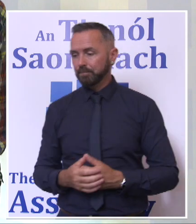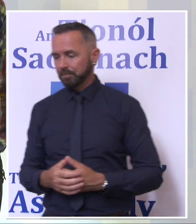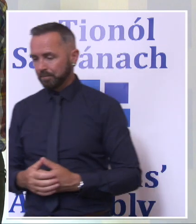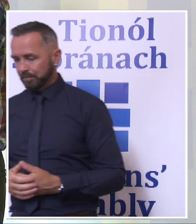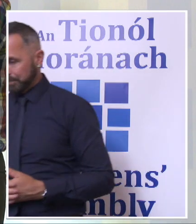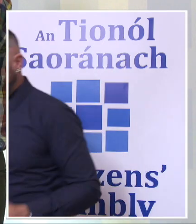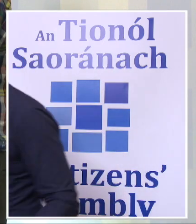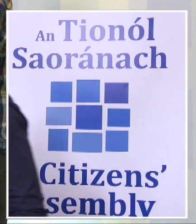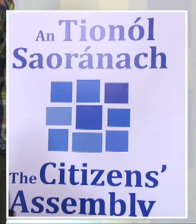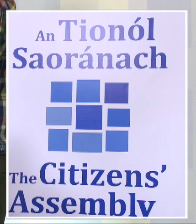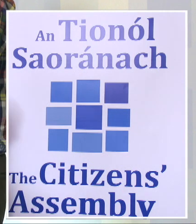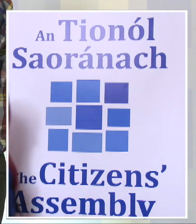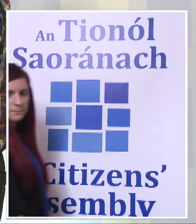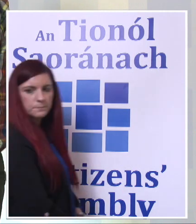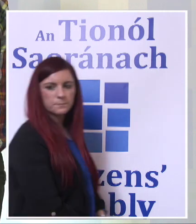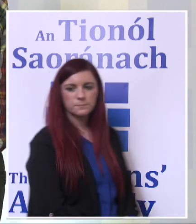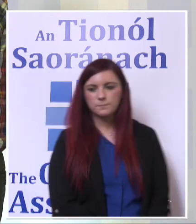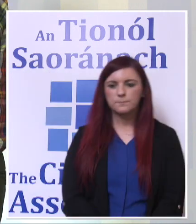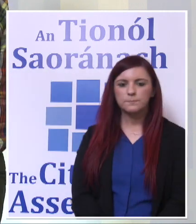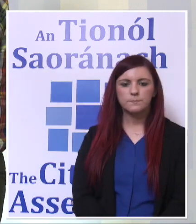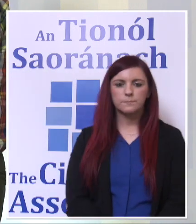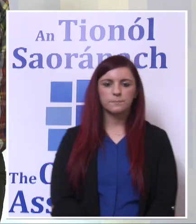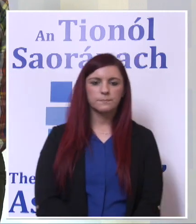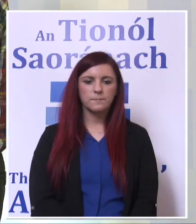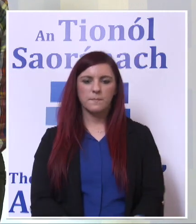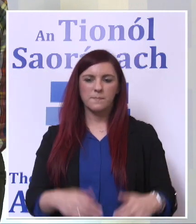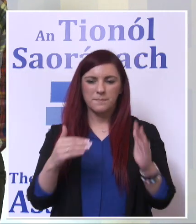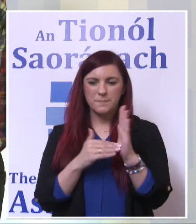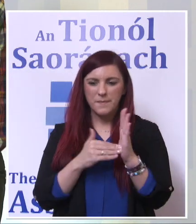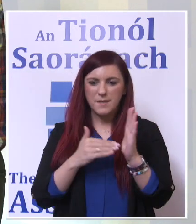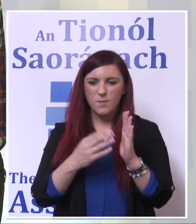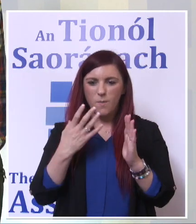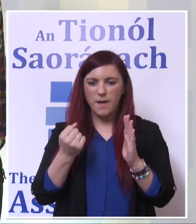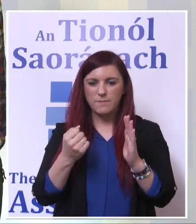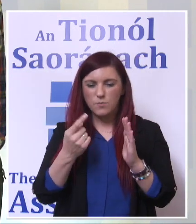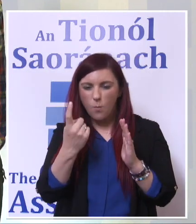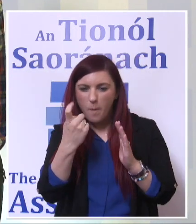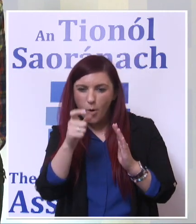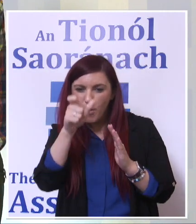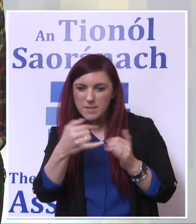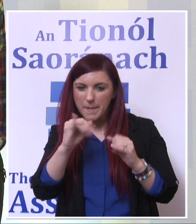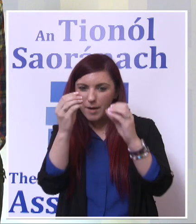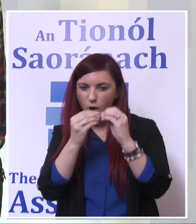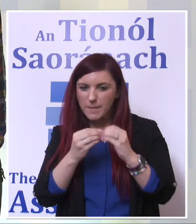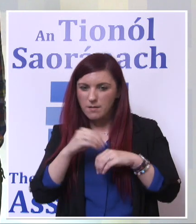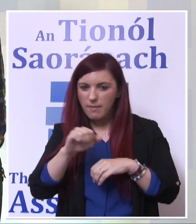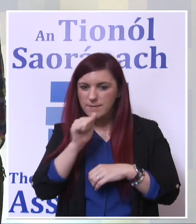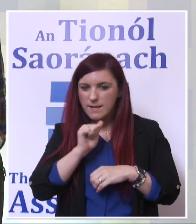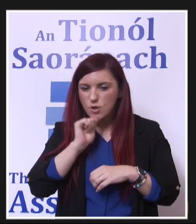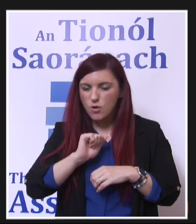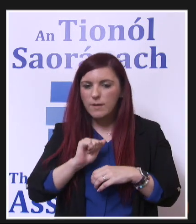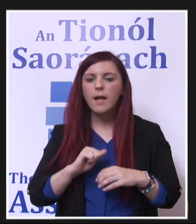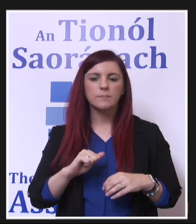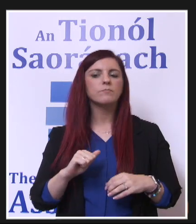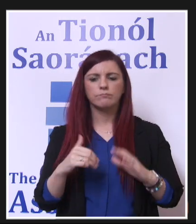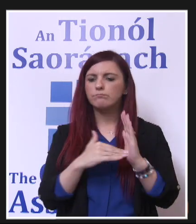indeed, Andy. We're on four questions every 15 minutes. But do you want to get in Larry? Do you want to complement that answer? Yes,